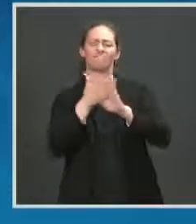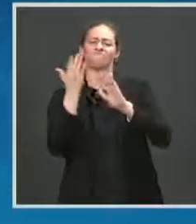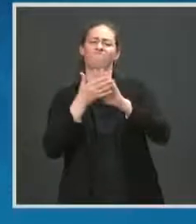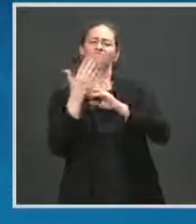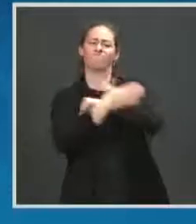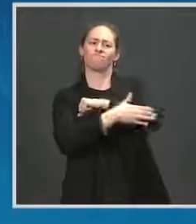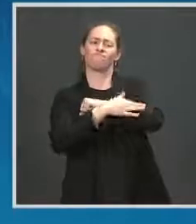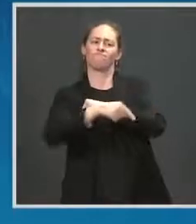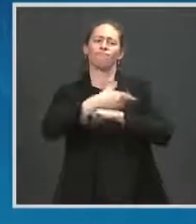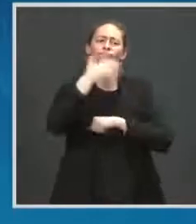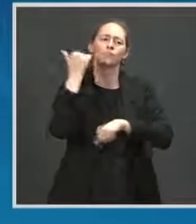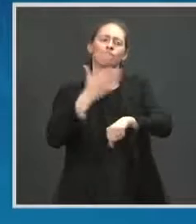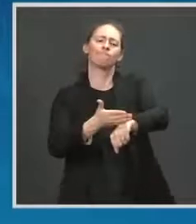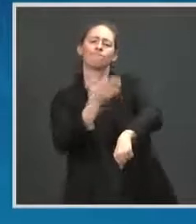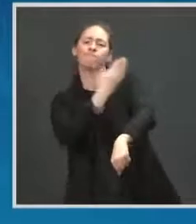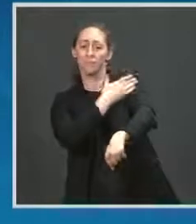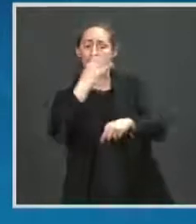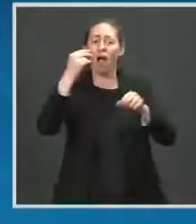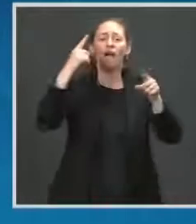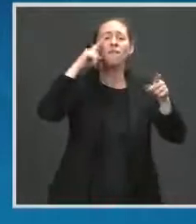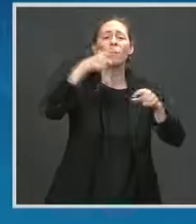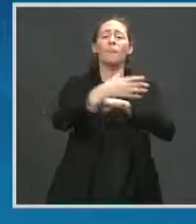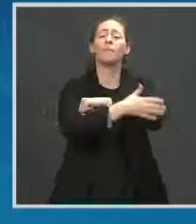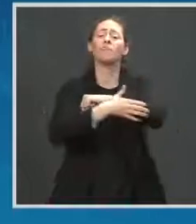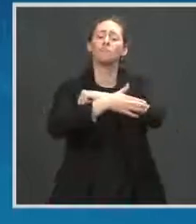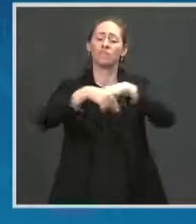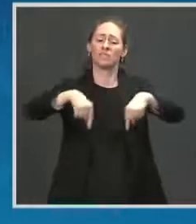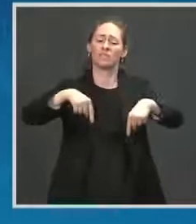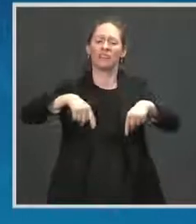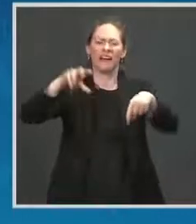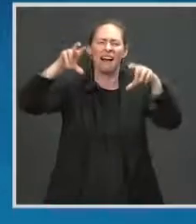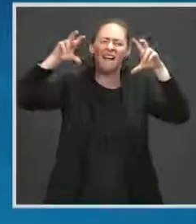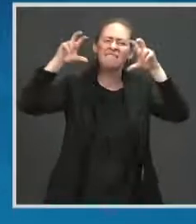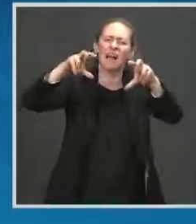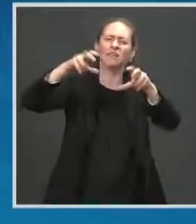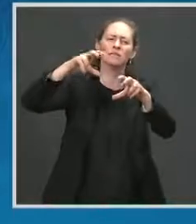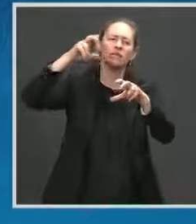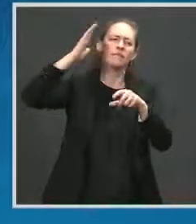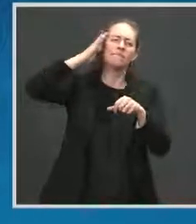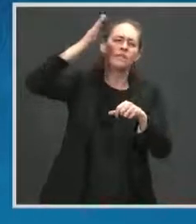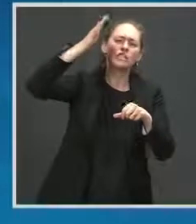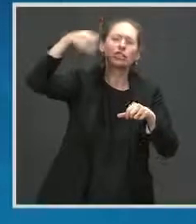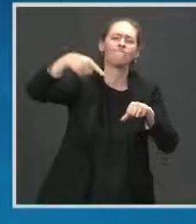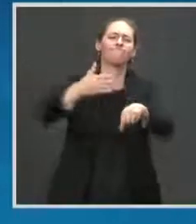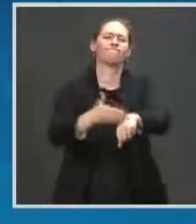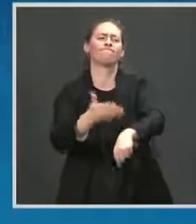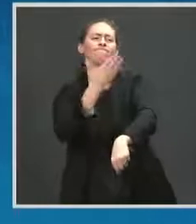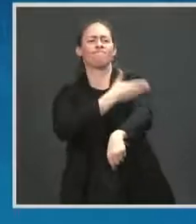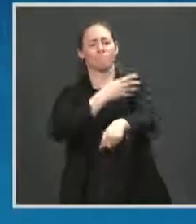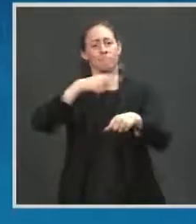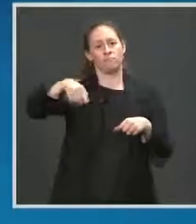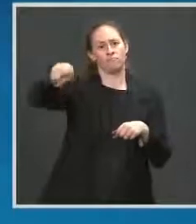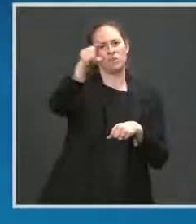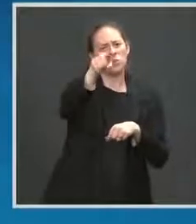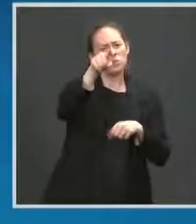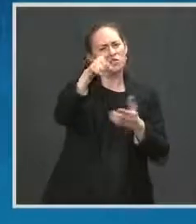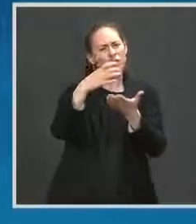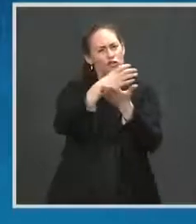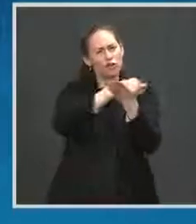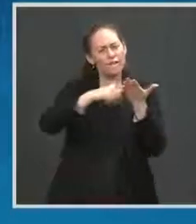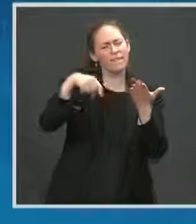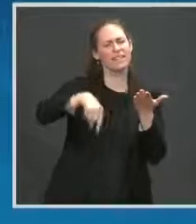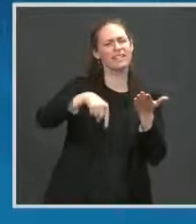America's future. It is what the American people deserve. It will